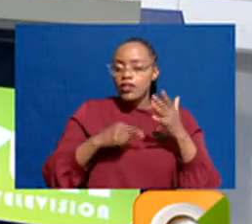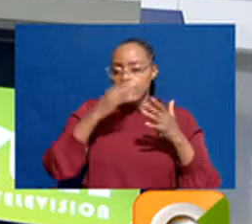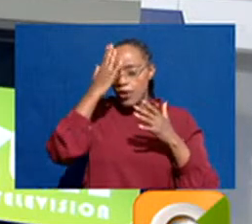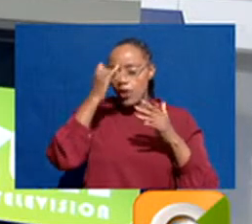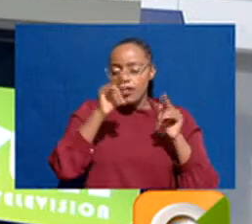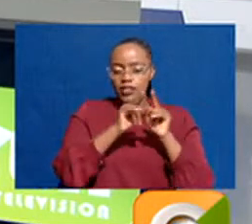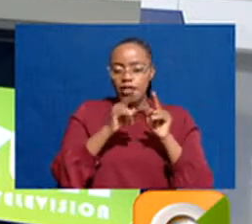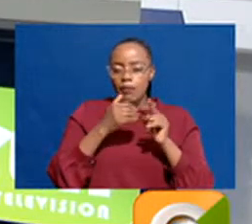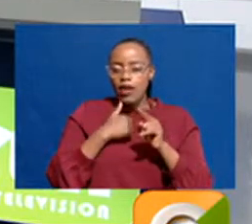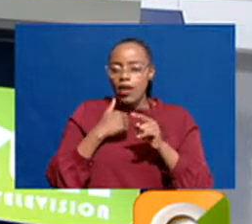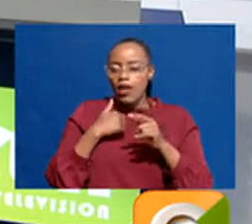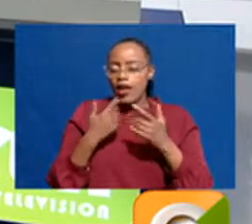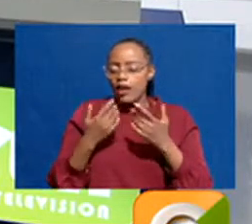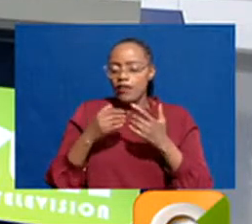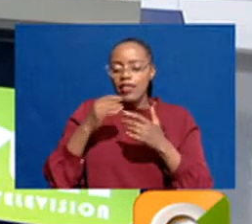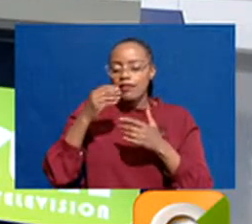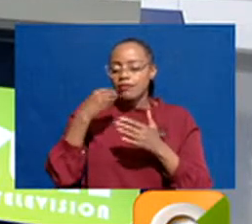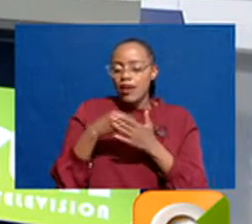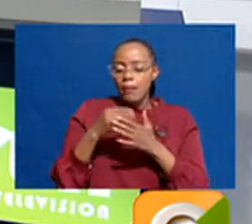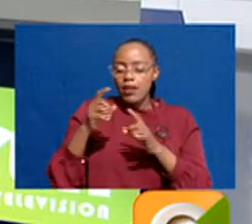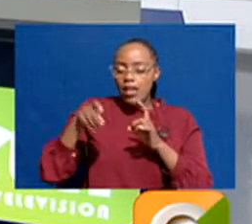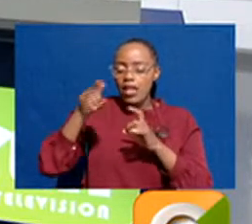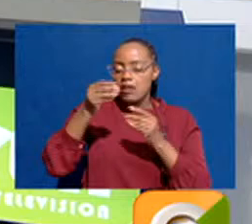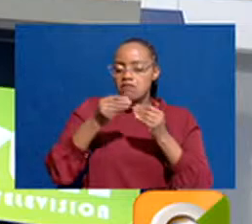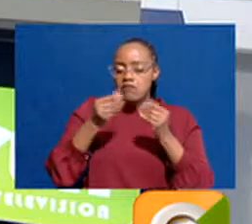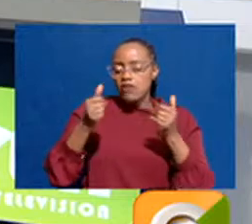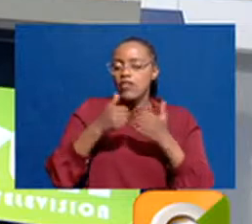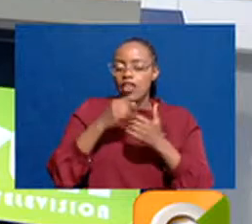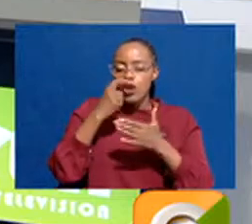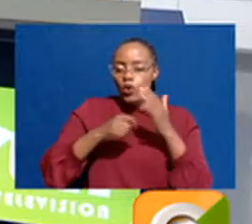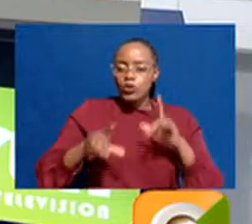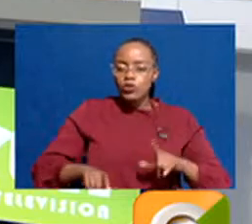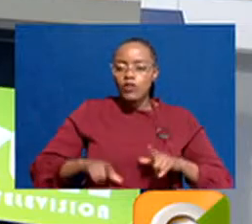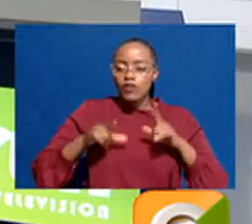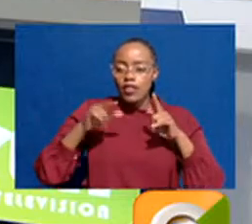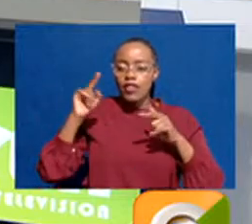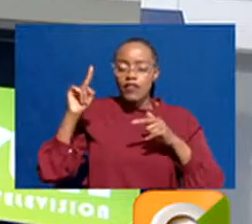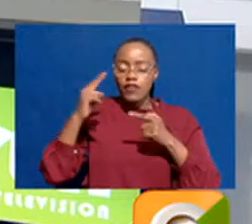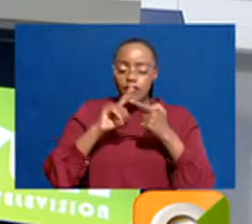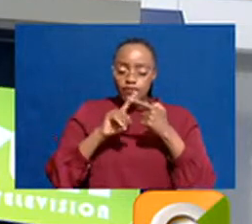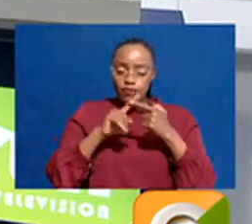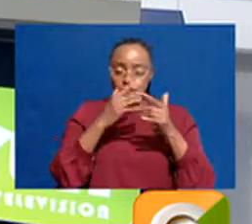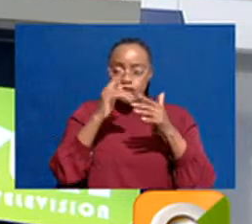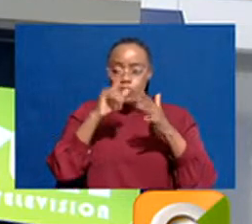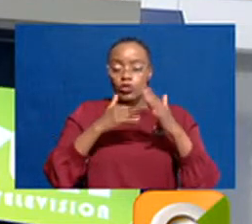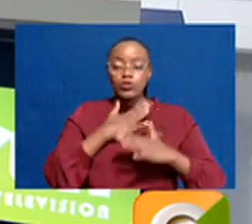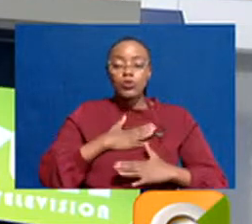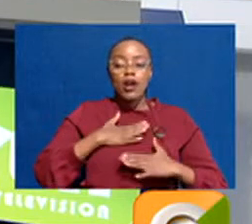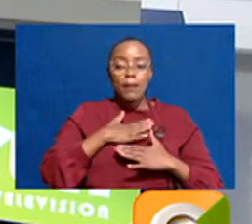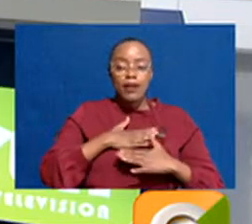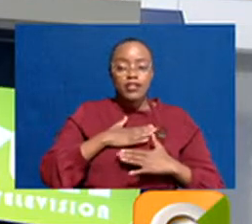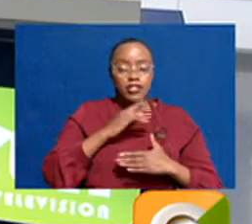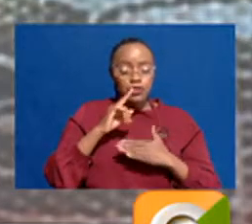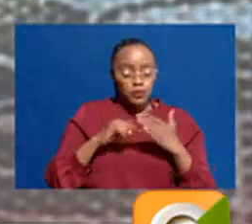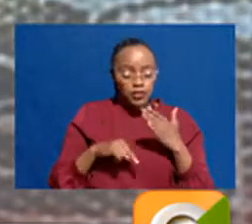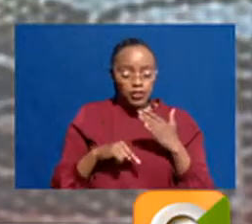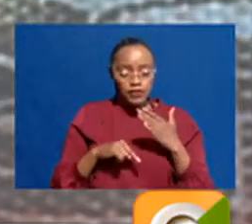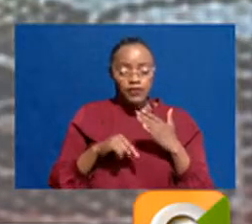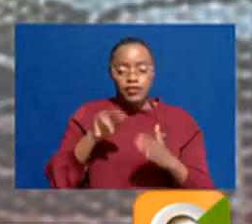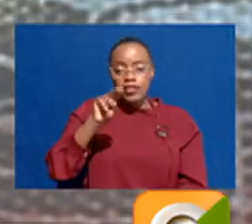knocked off, the raise is knocked off by the cost of living. I think the first thing is to appreciate that